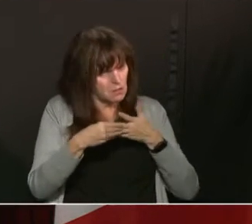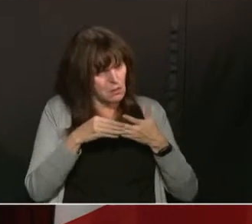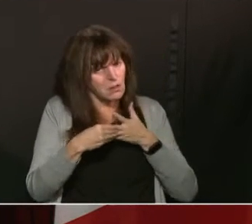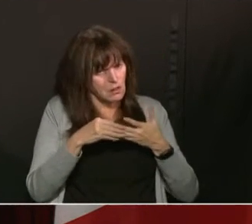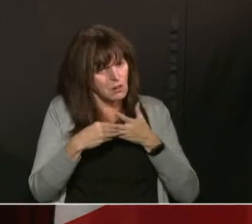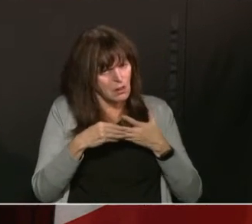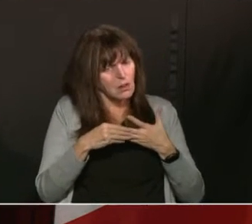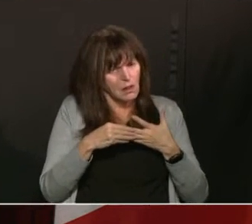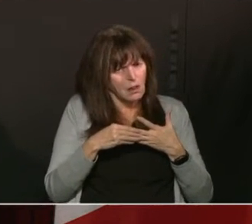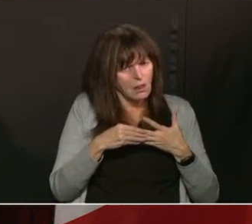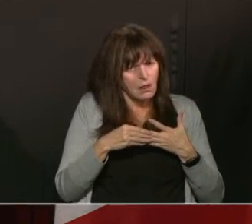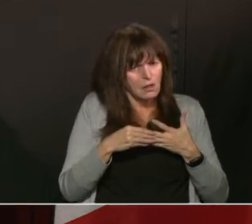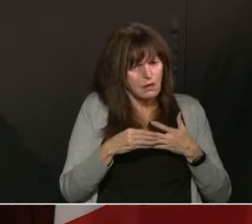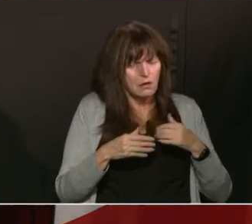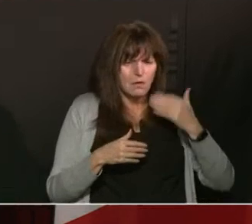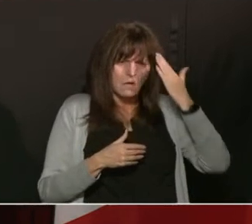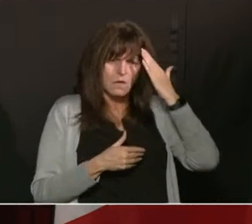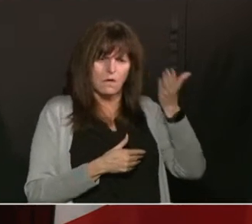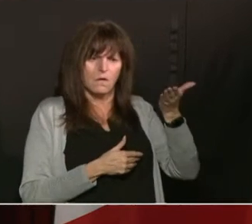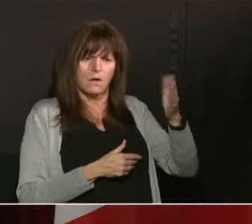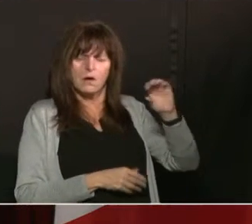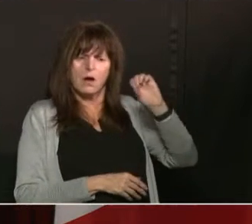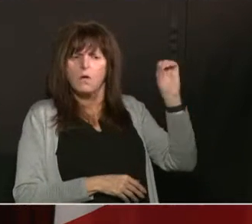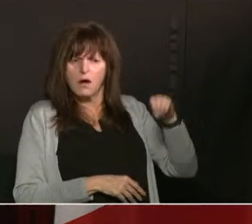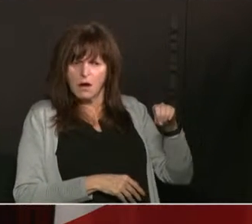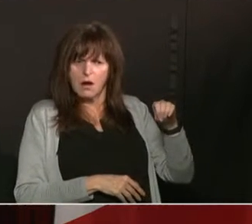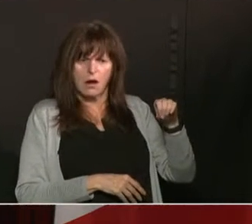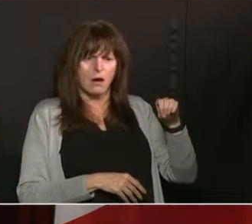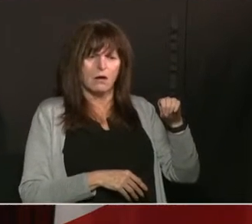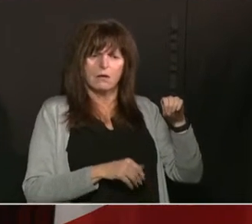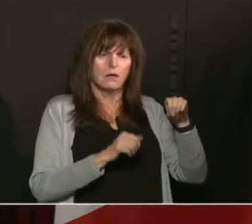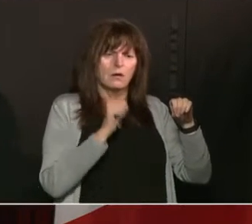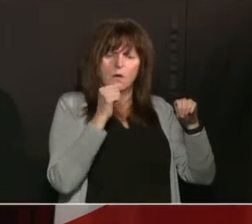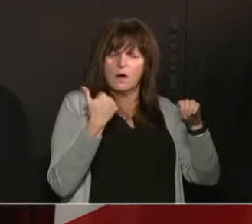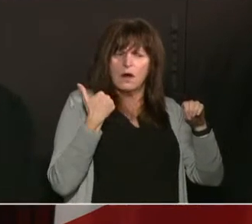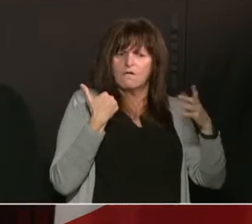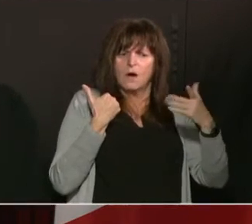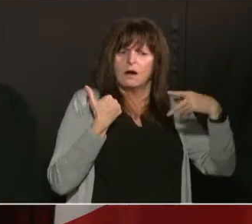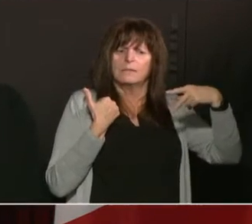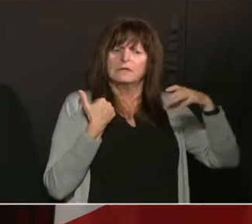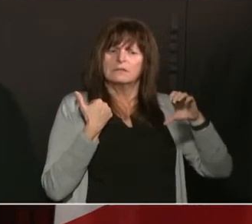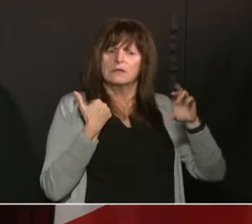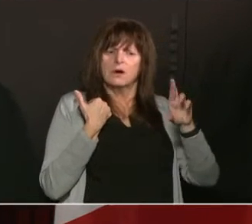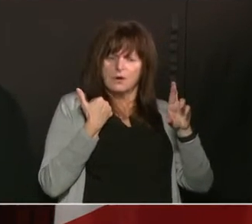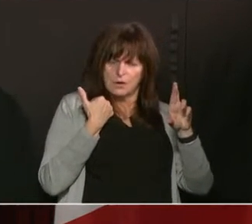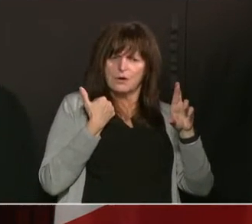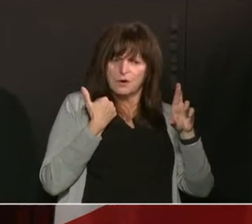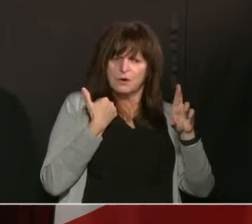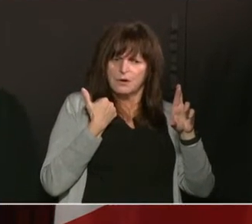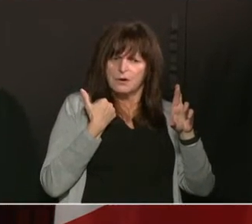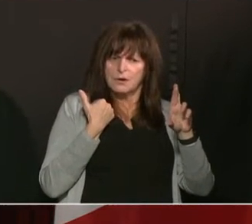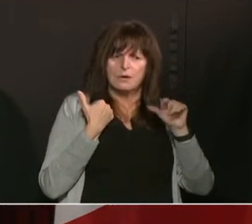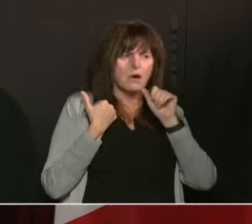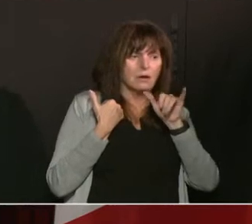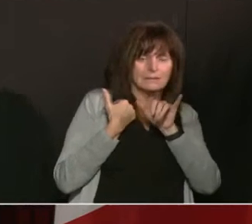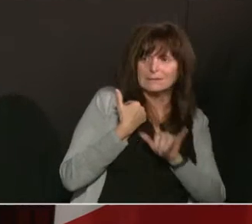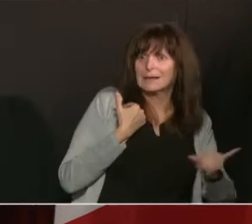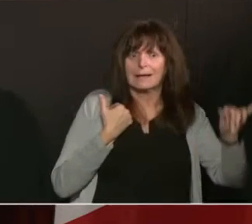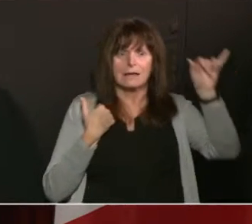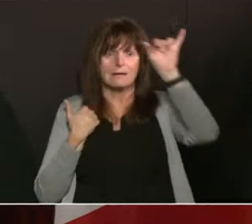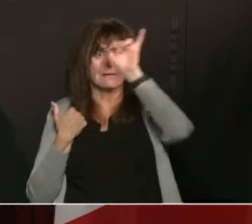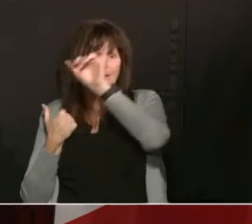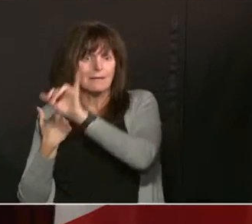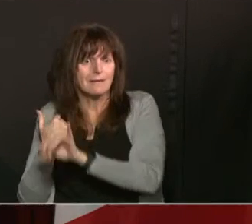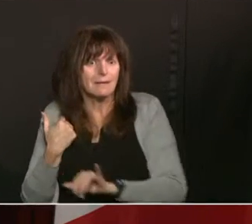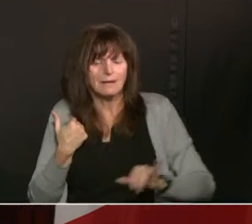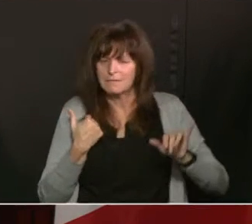may have some limitations in access to PCR. It's not consistent across the province yet in terms of that access